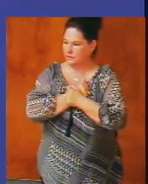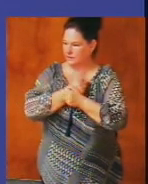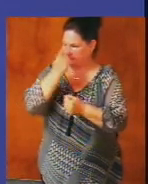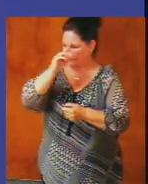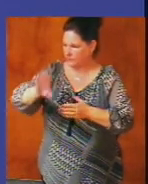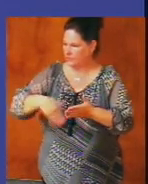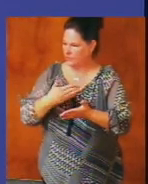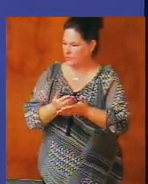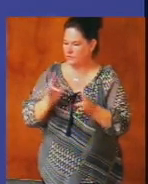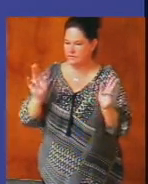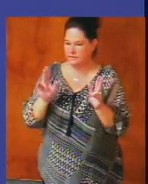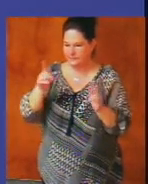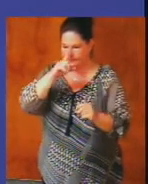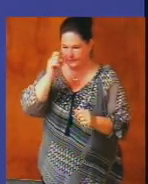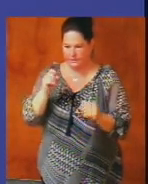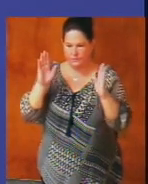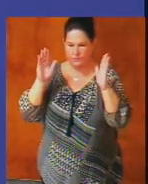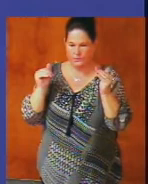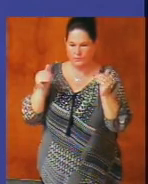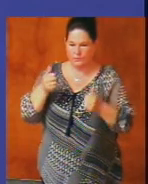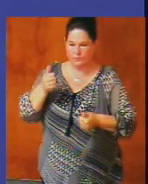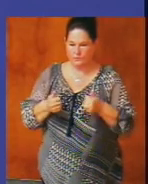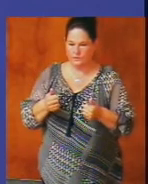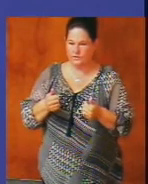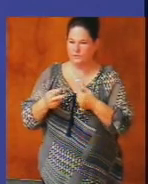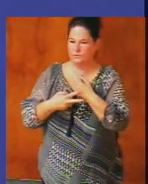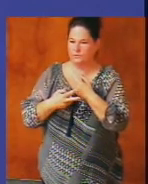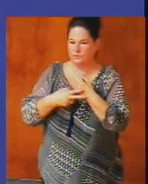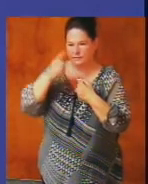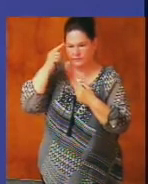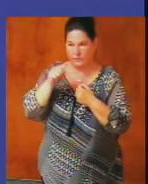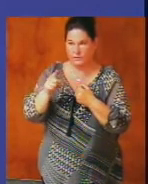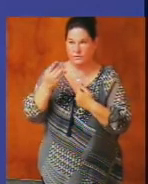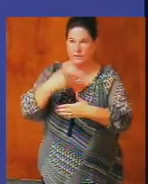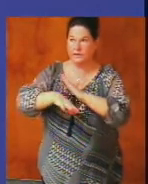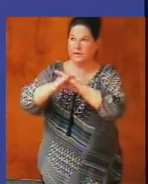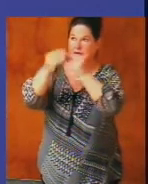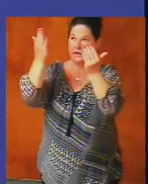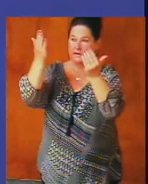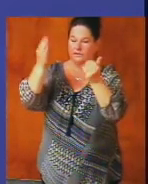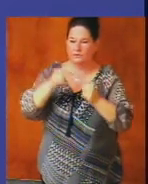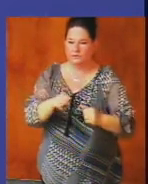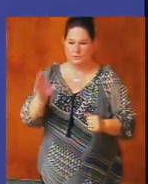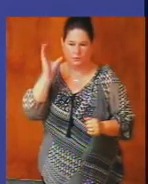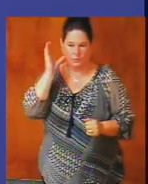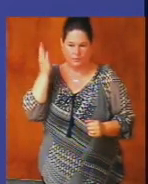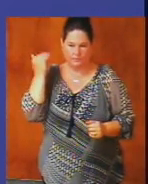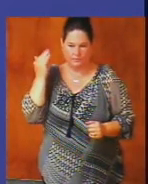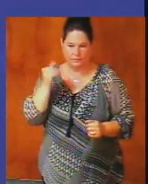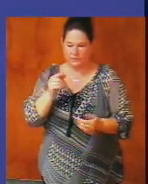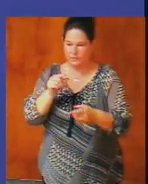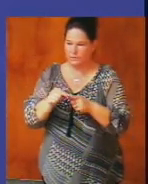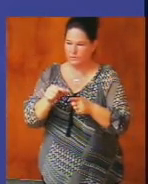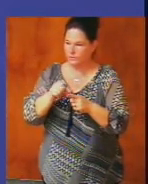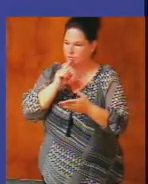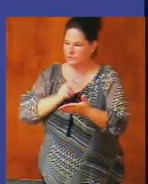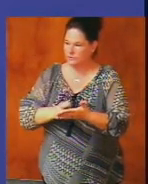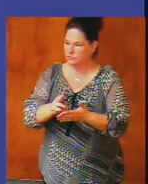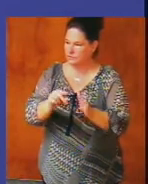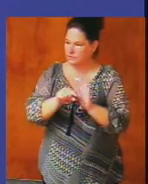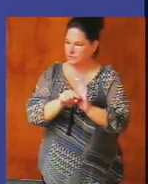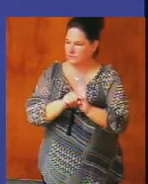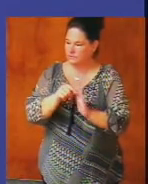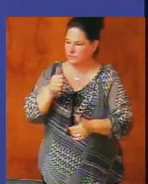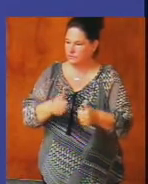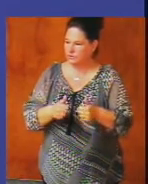saints, because of the hope which is laid up for you in heaven, of which you heard before in the word of the truth of the gospel, which